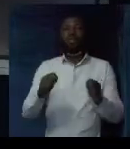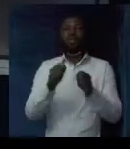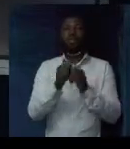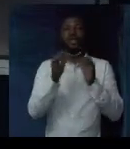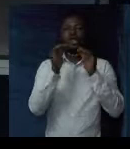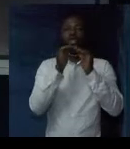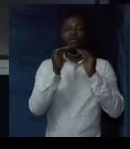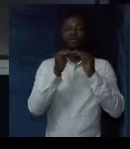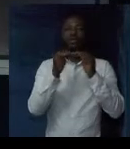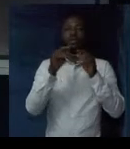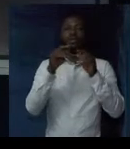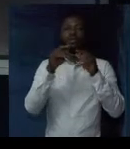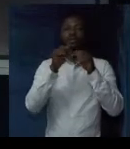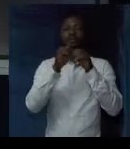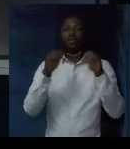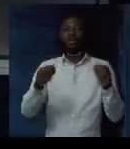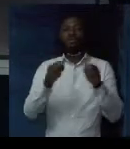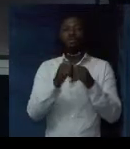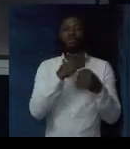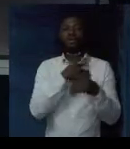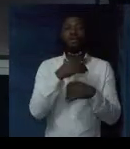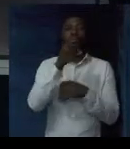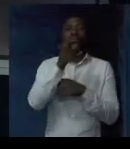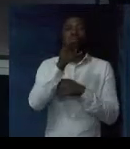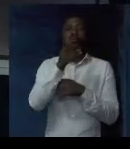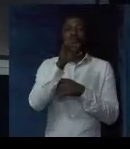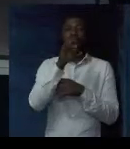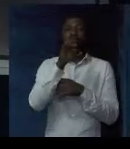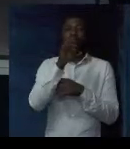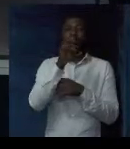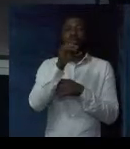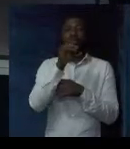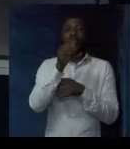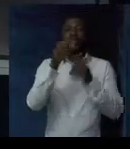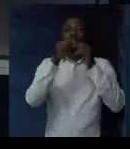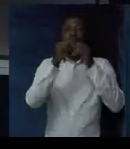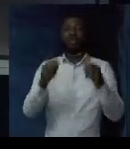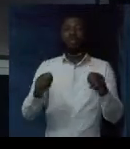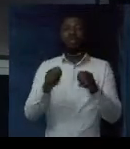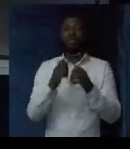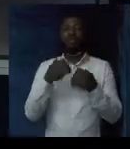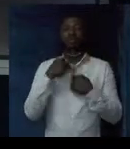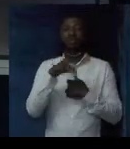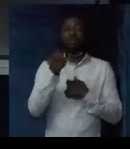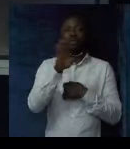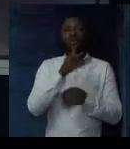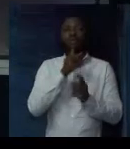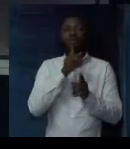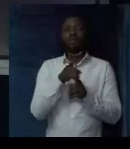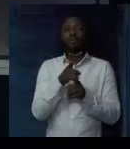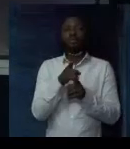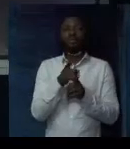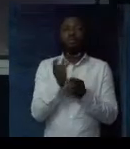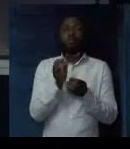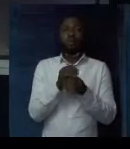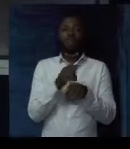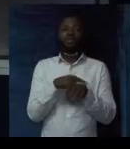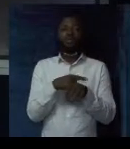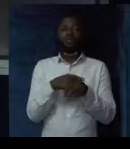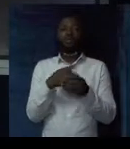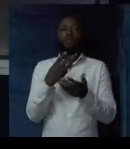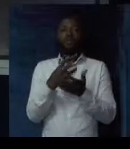triangle, equilateral triangle, or scalene triangle. Have you selected your answer? Should I give you some more